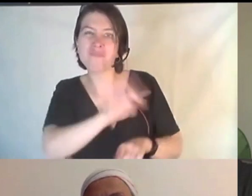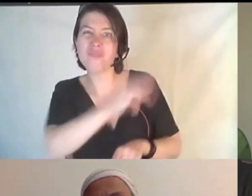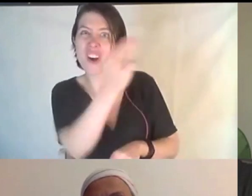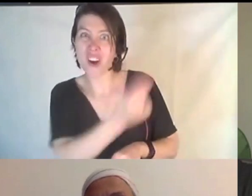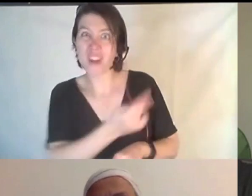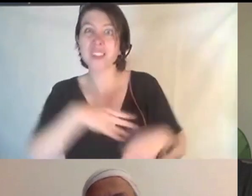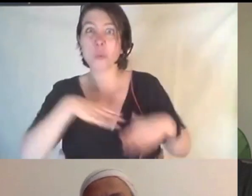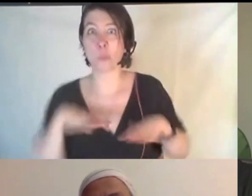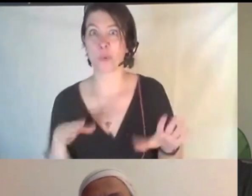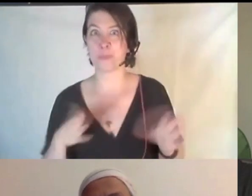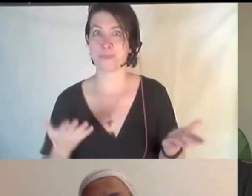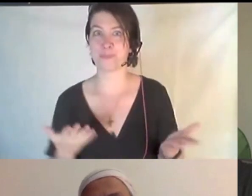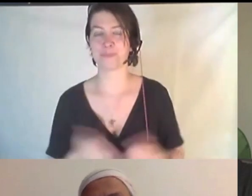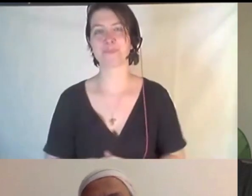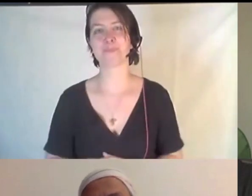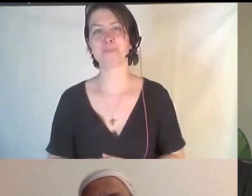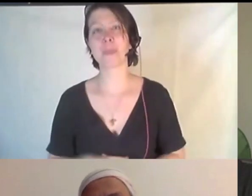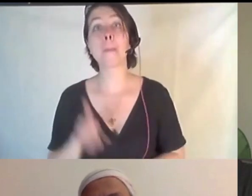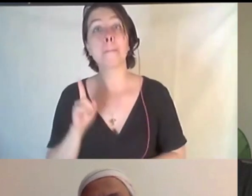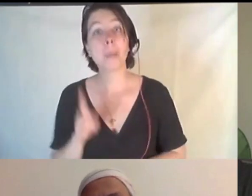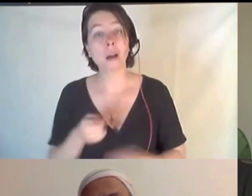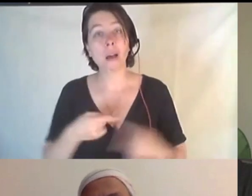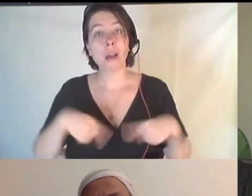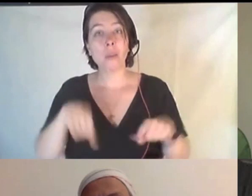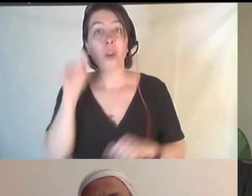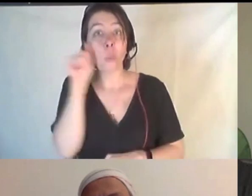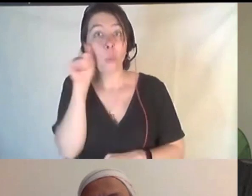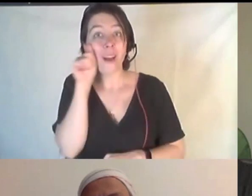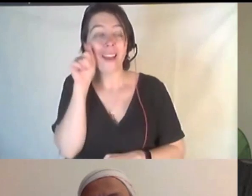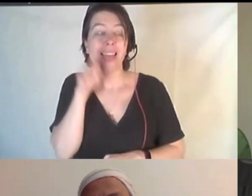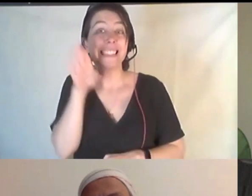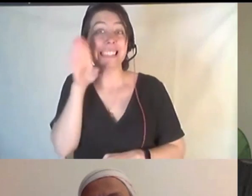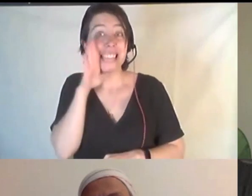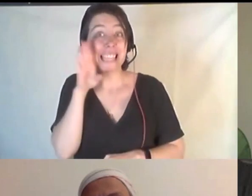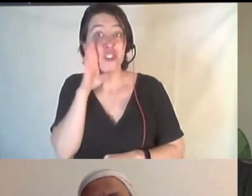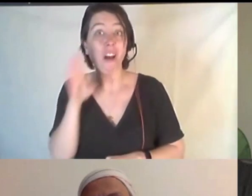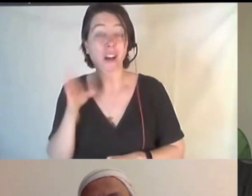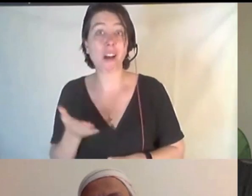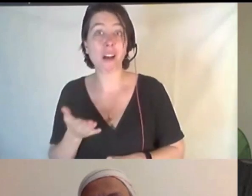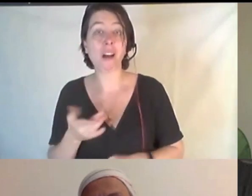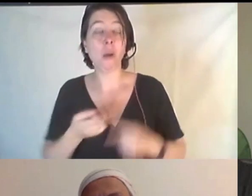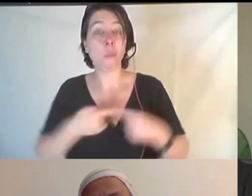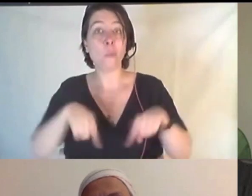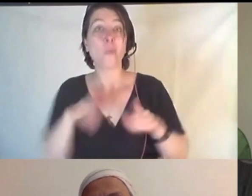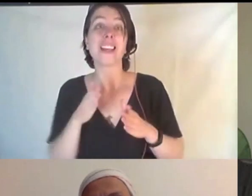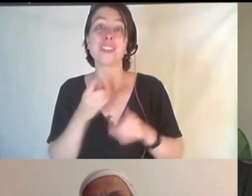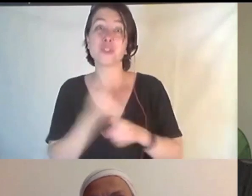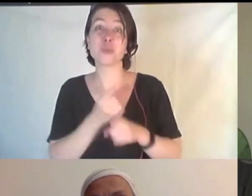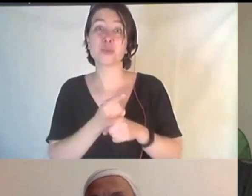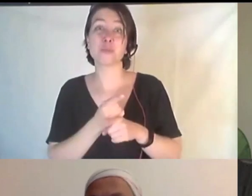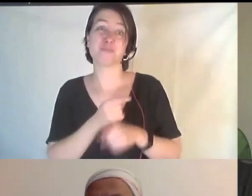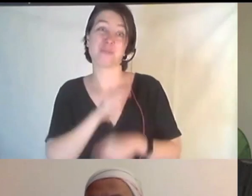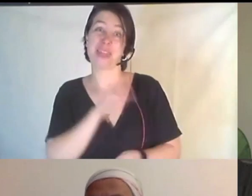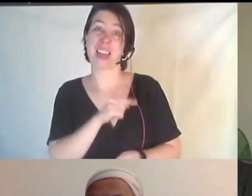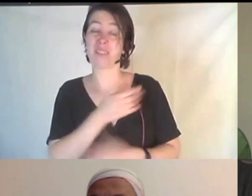But having said that, we're very aware of the danger of that, and we do spend a lot of time talking about it, don't we? Yeah, I